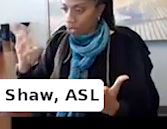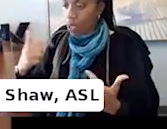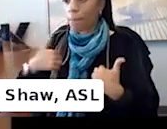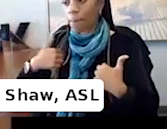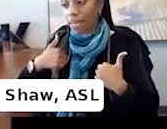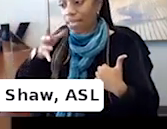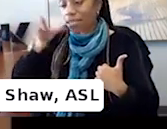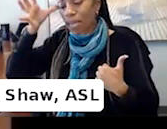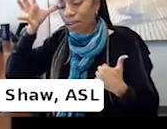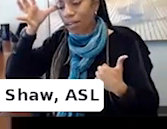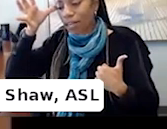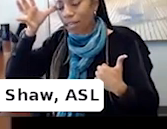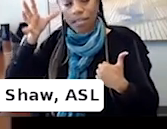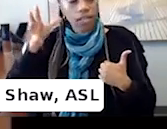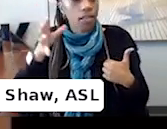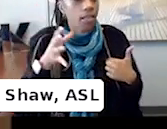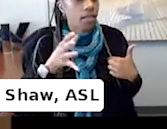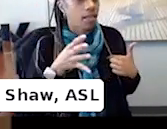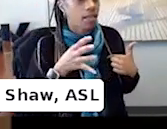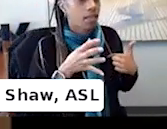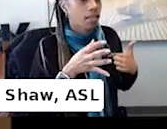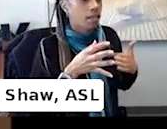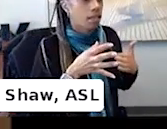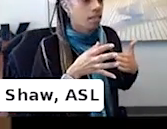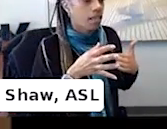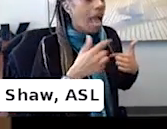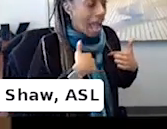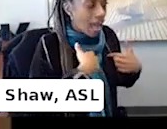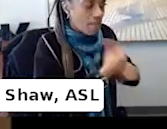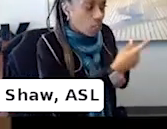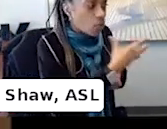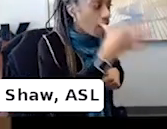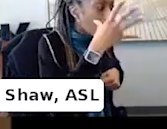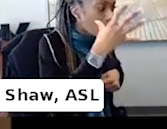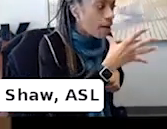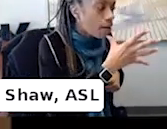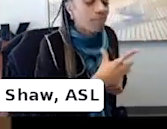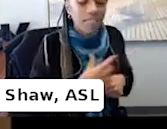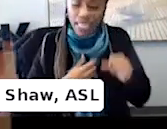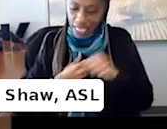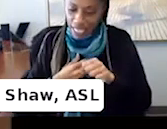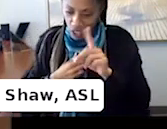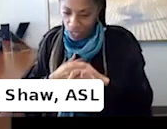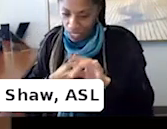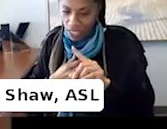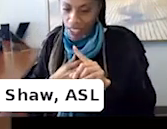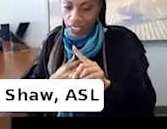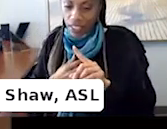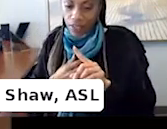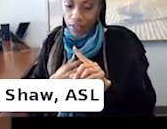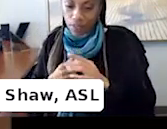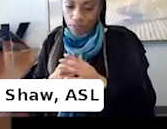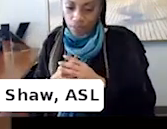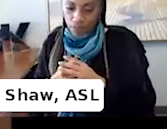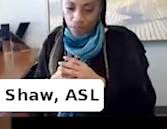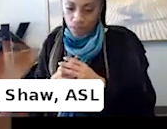parent because you think... Well, I was the one who made you a parent. You were the one who made me a parent. That's a good point. But also because you think differently